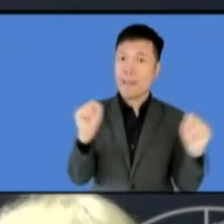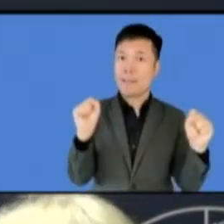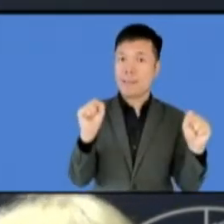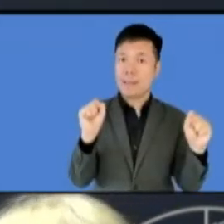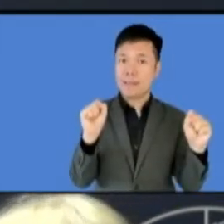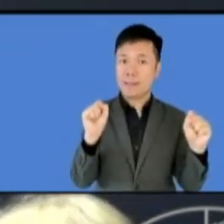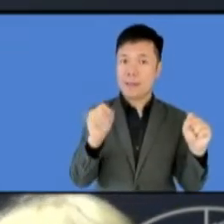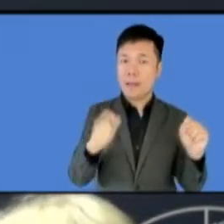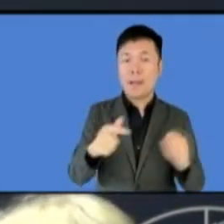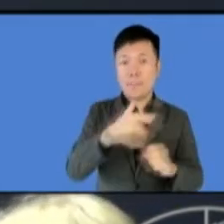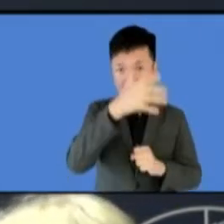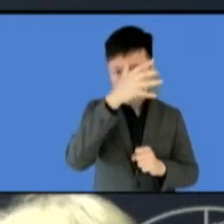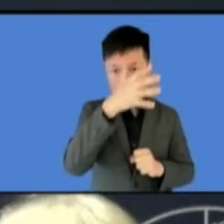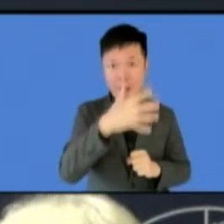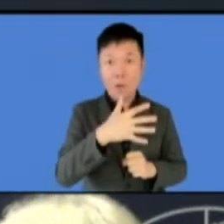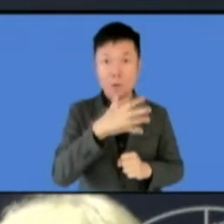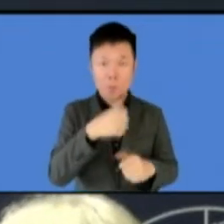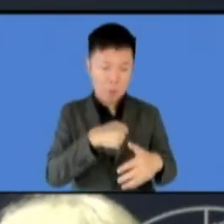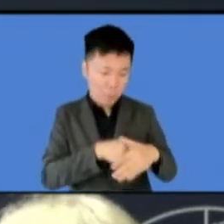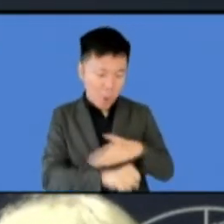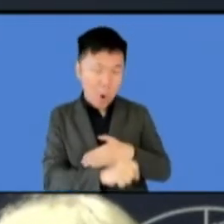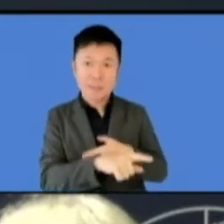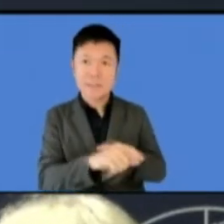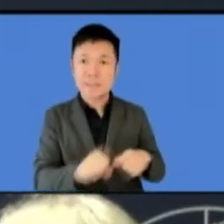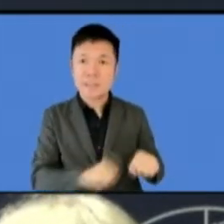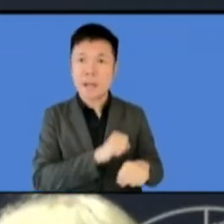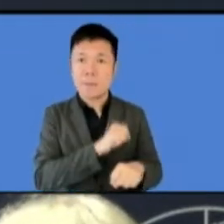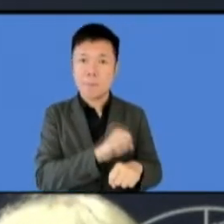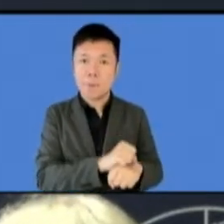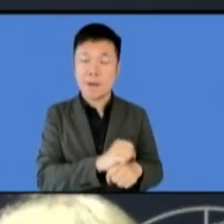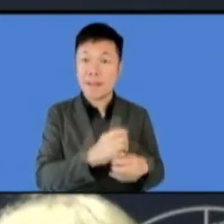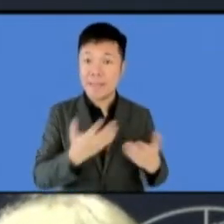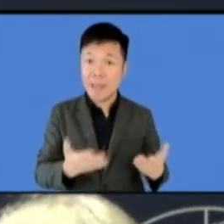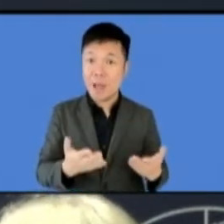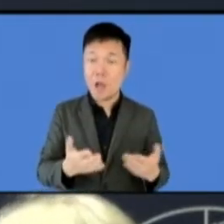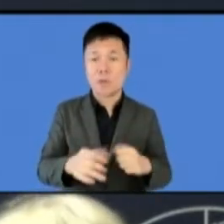my parents basically were born in that country. And of course, today Singapore is this